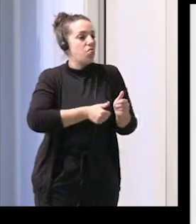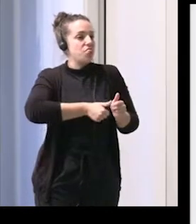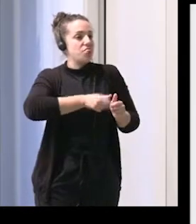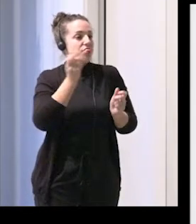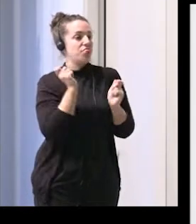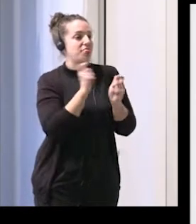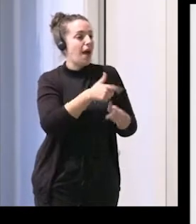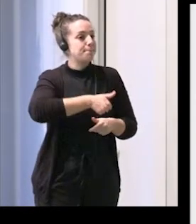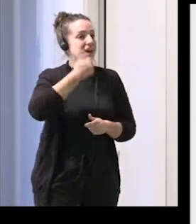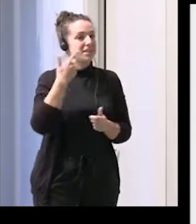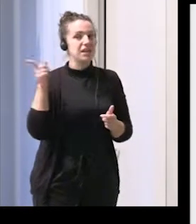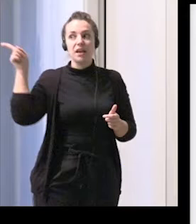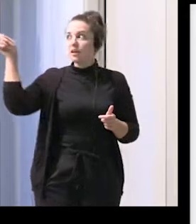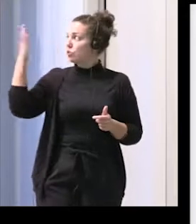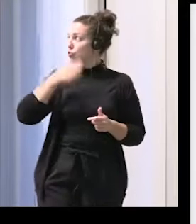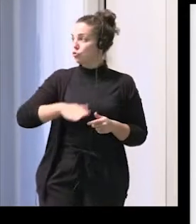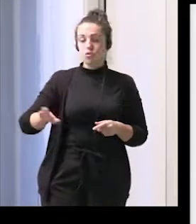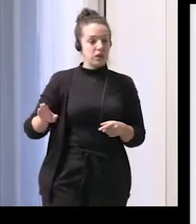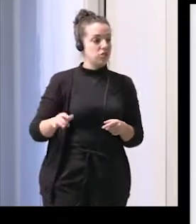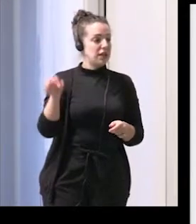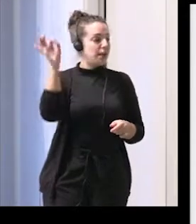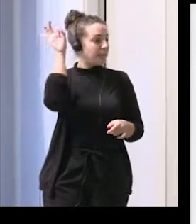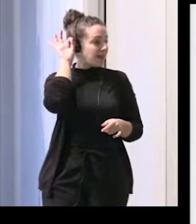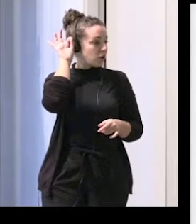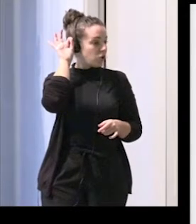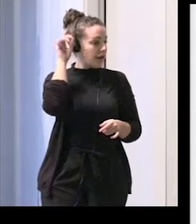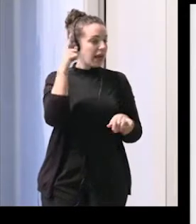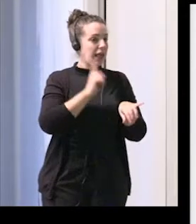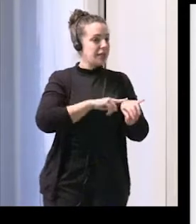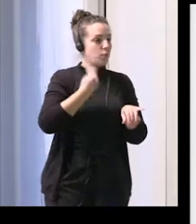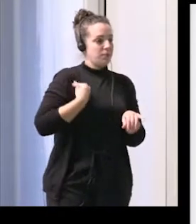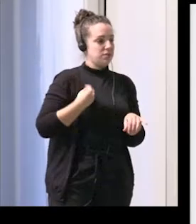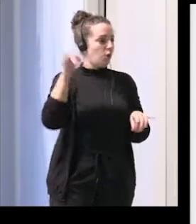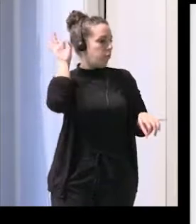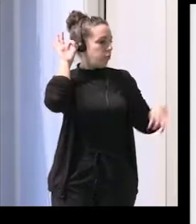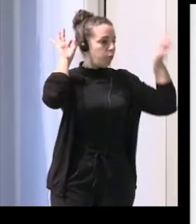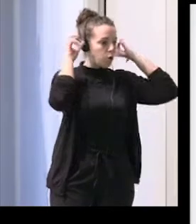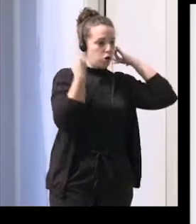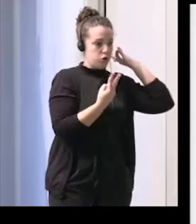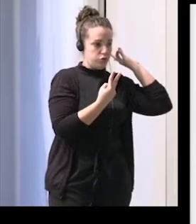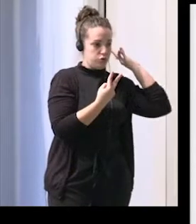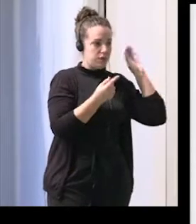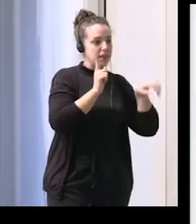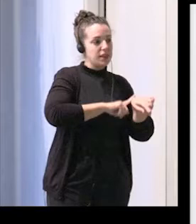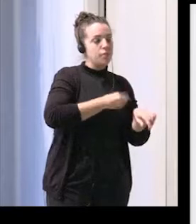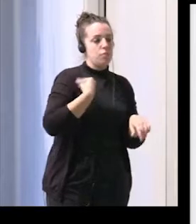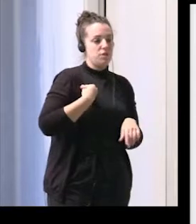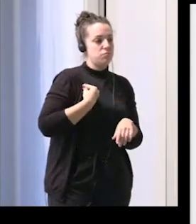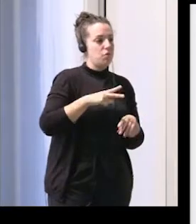are children who received 2 cochlear implants simultaneously, and look how normal the responses are. There